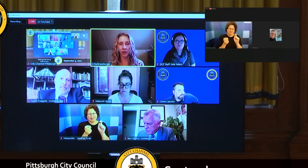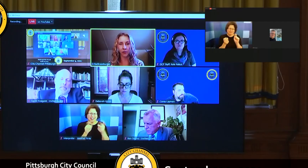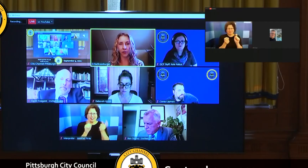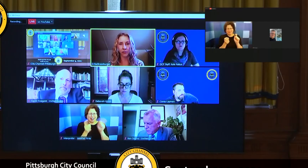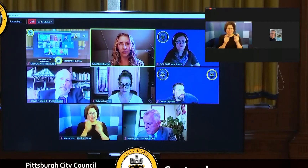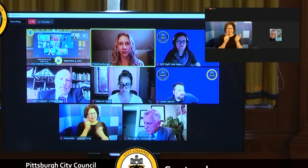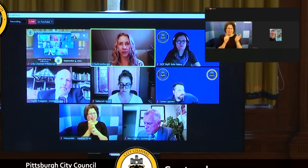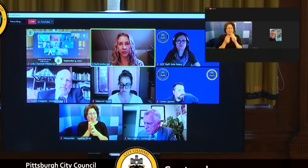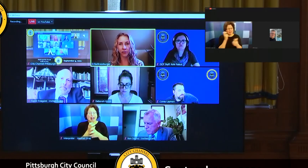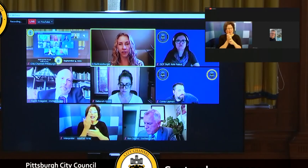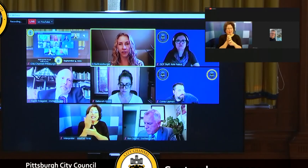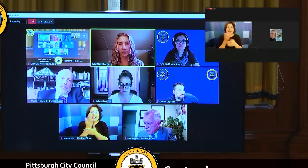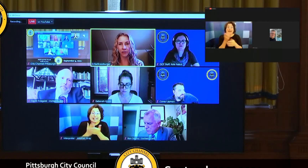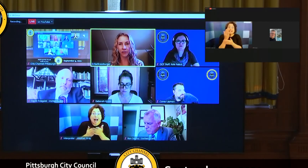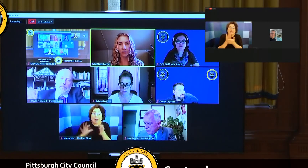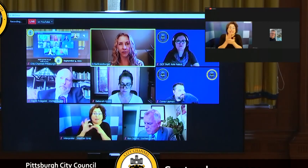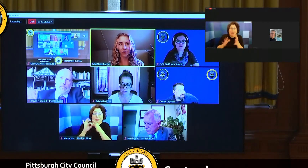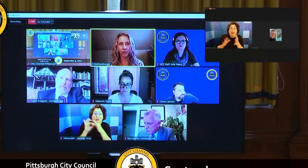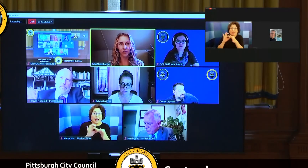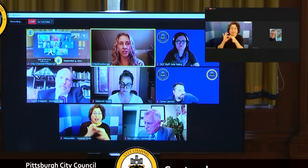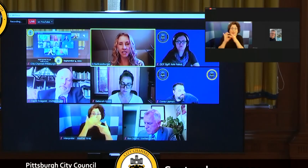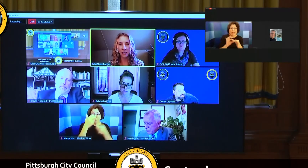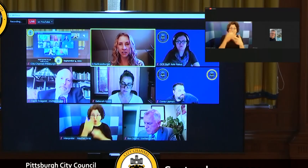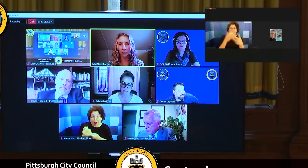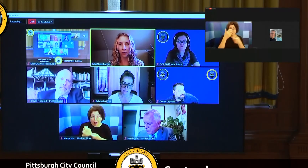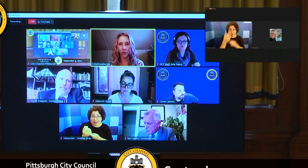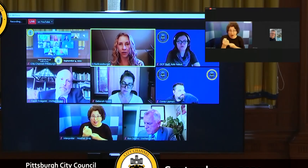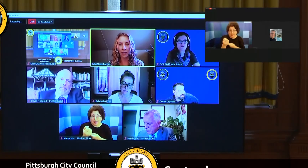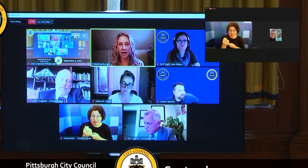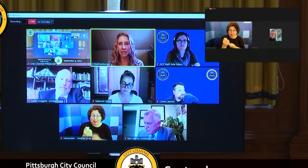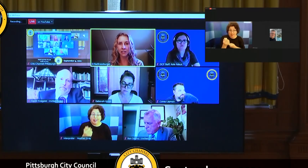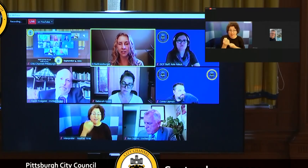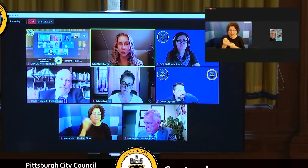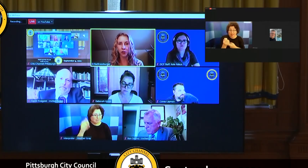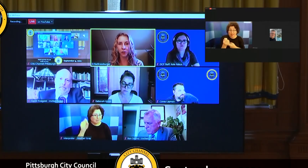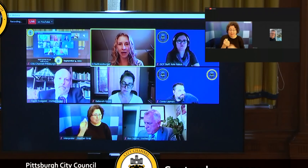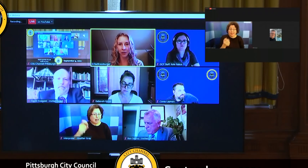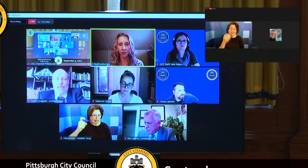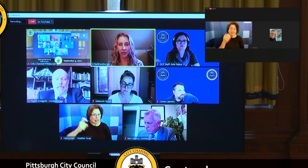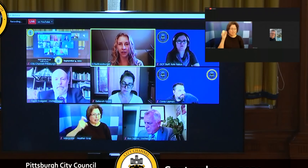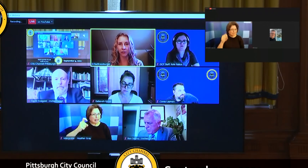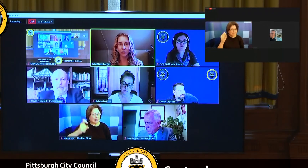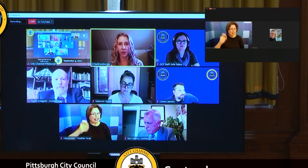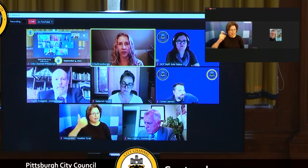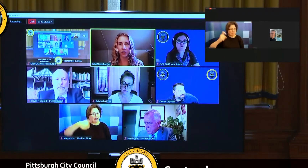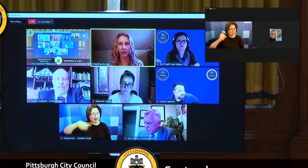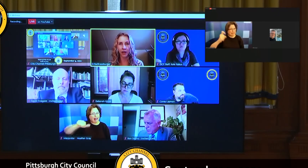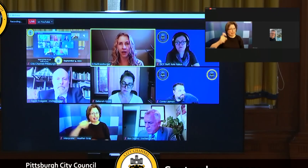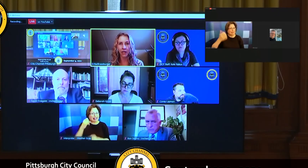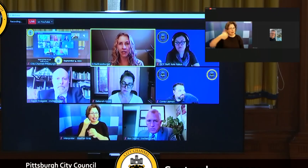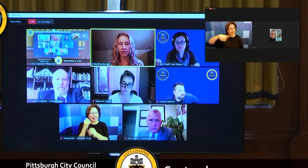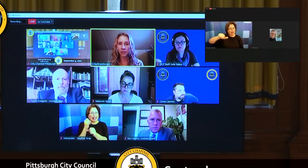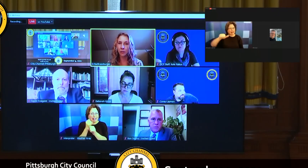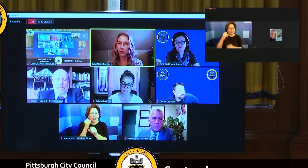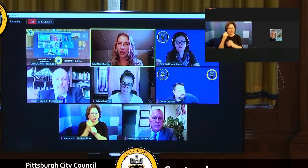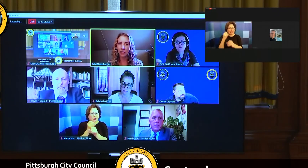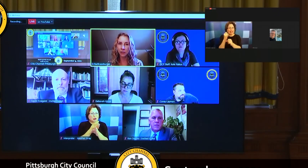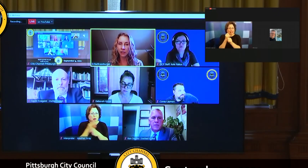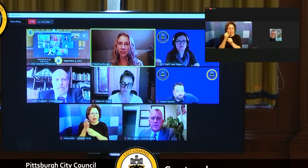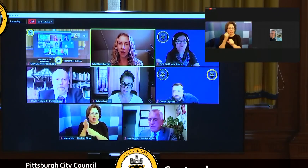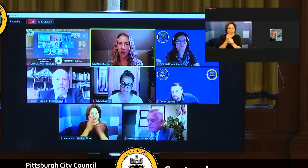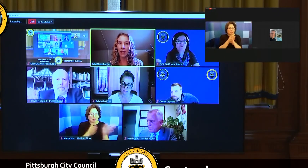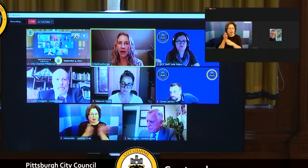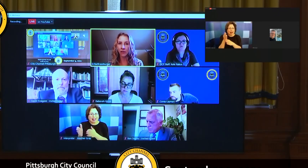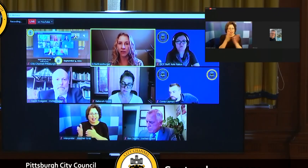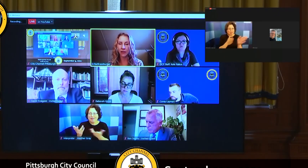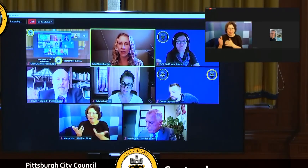know, there's a need for, in any institutional master plan and rezoning, a need for some trust, because